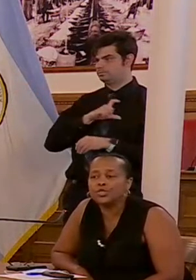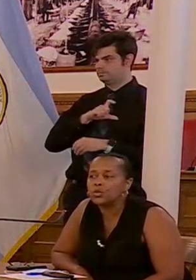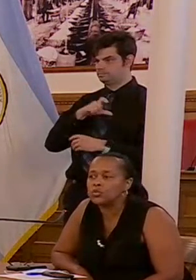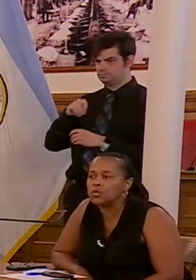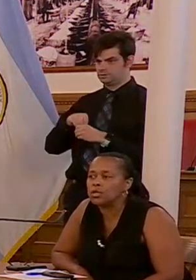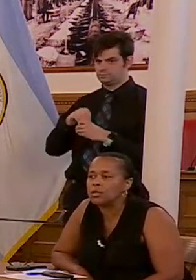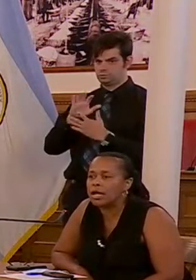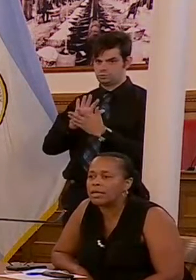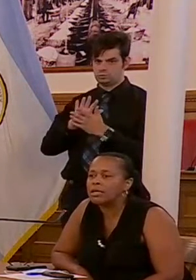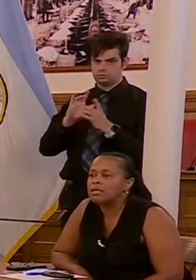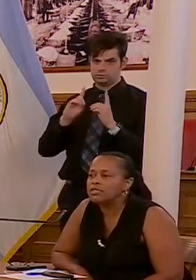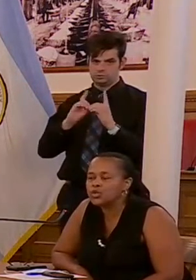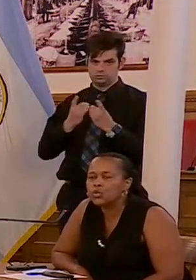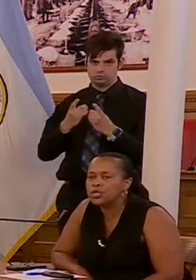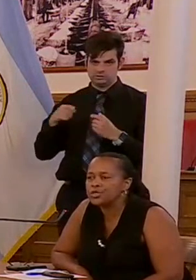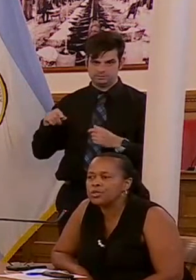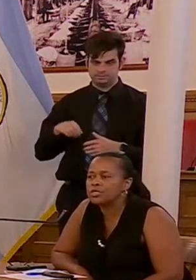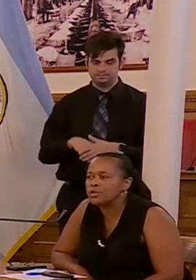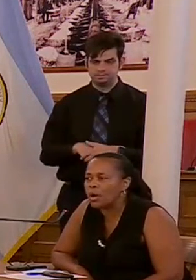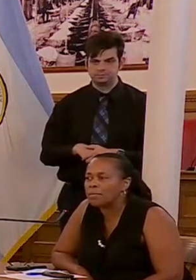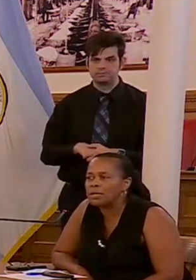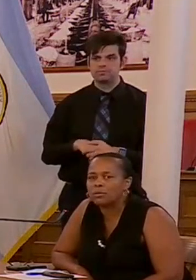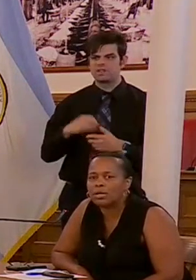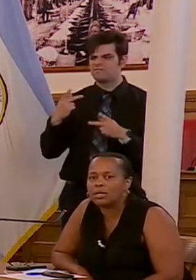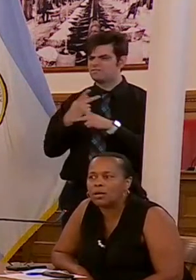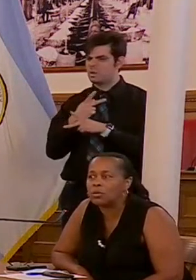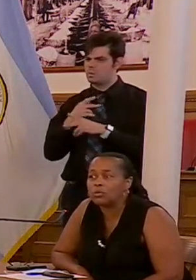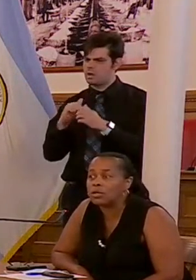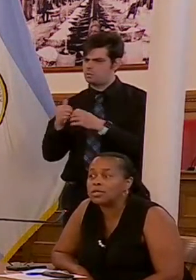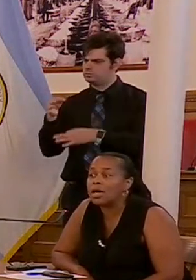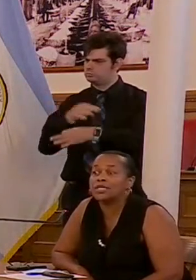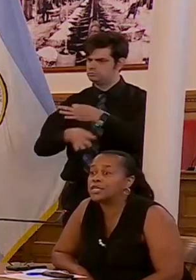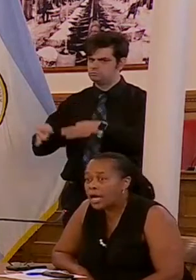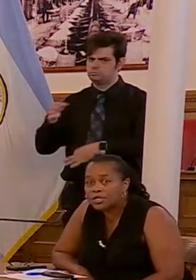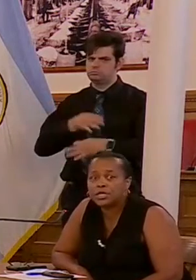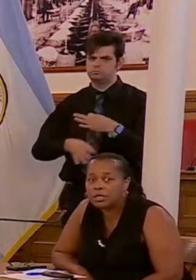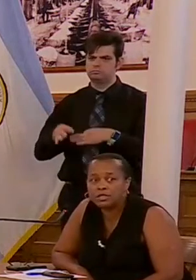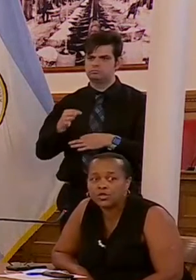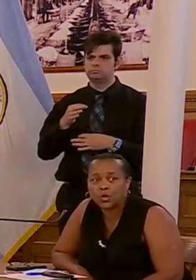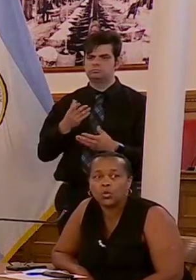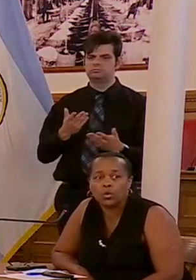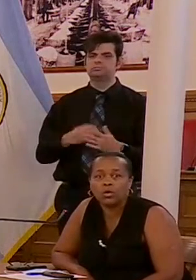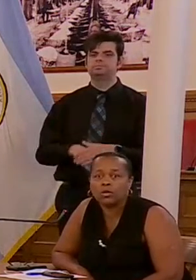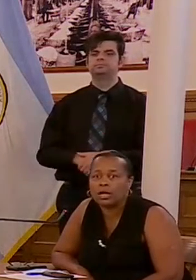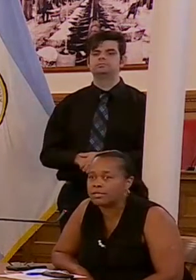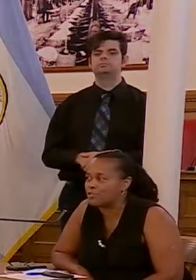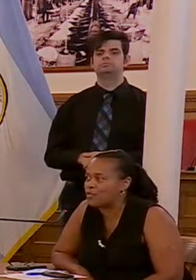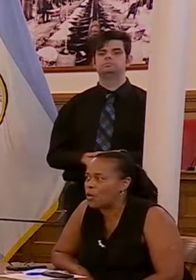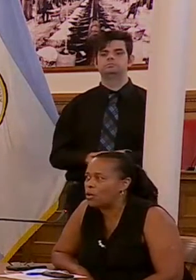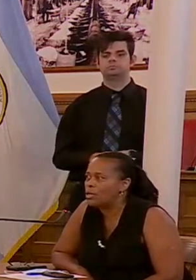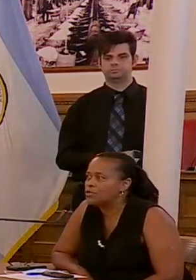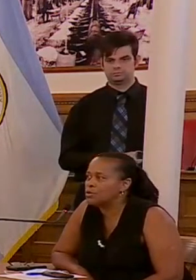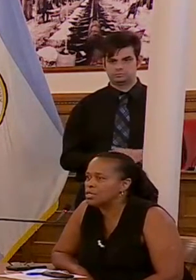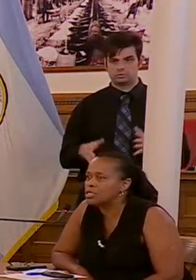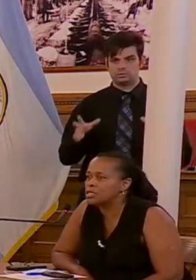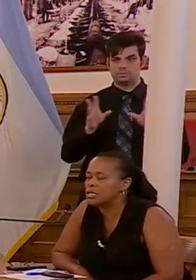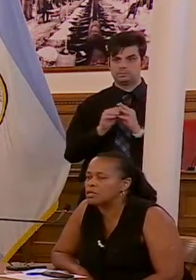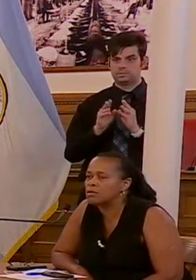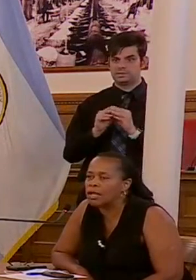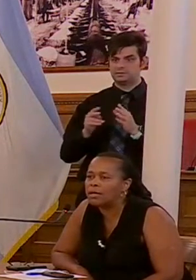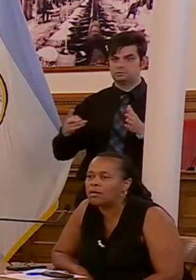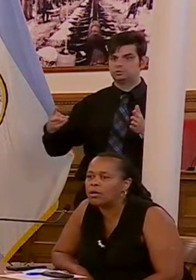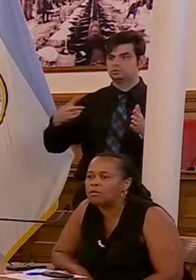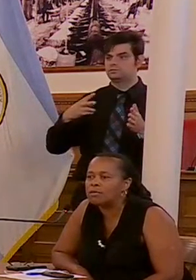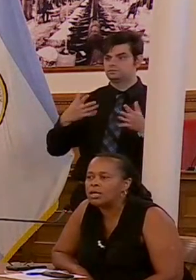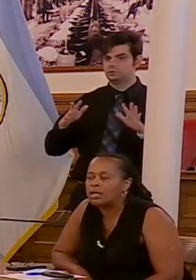security in the schools will look like. The school district is grappling right now with what education in the school will look like this fall. So this is